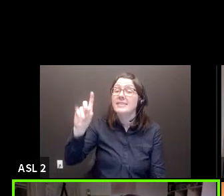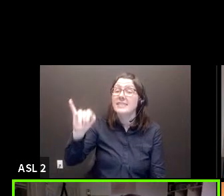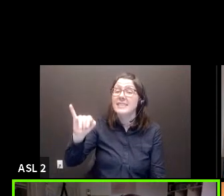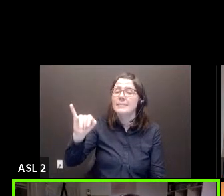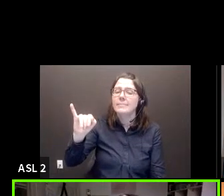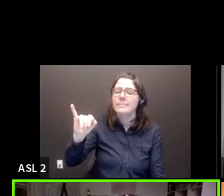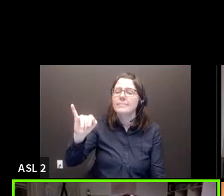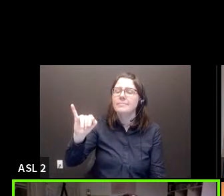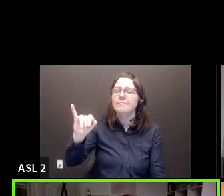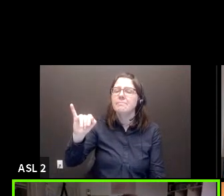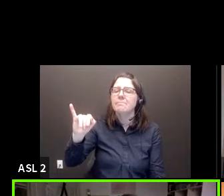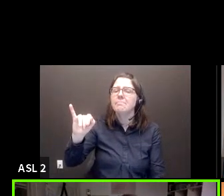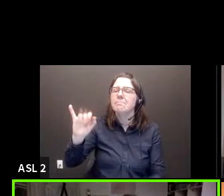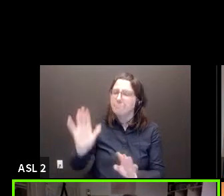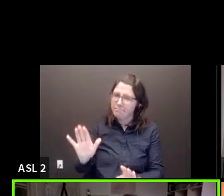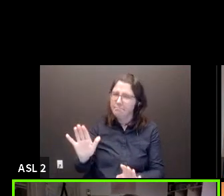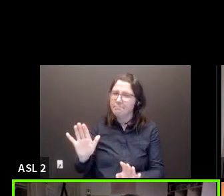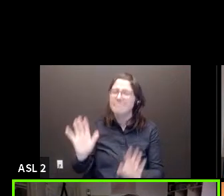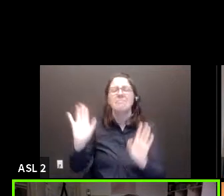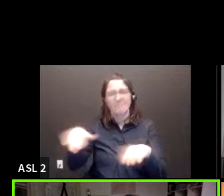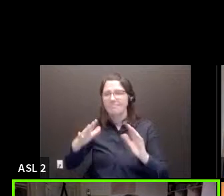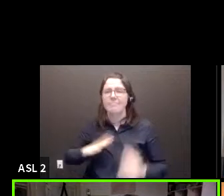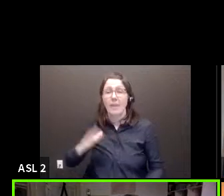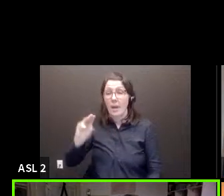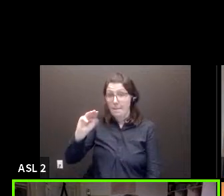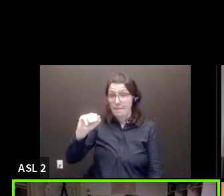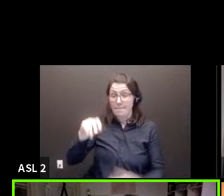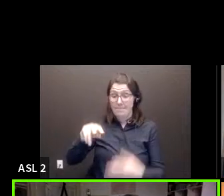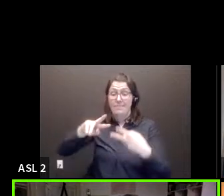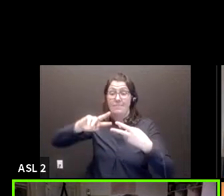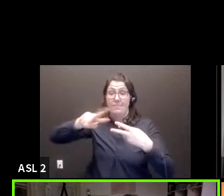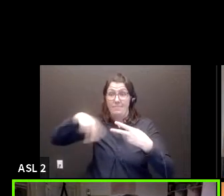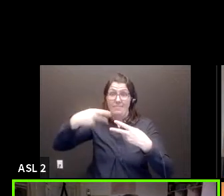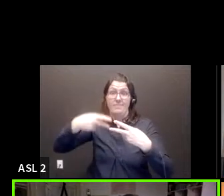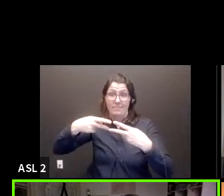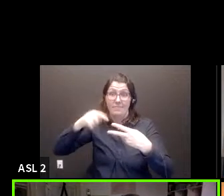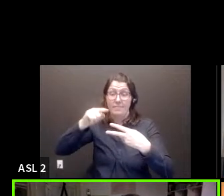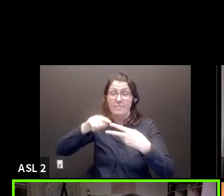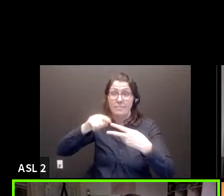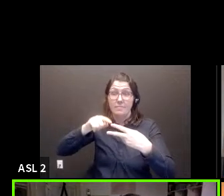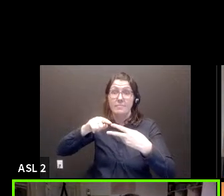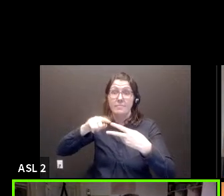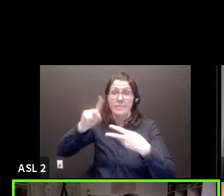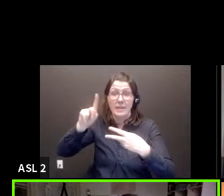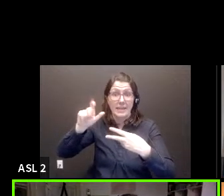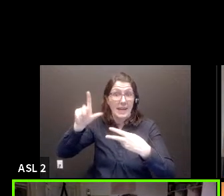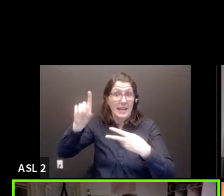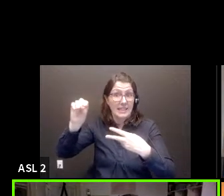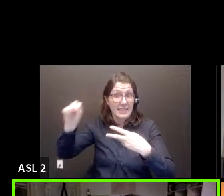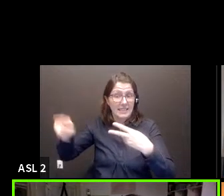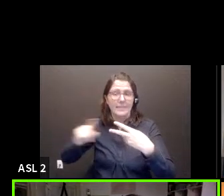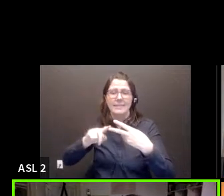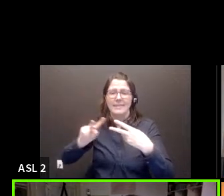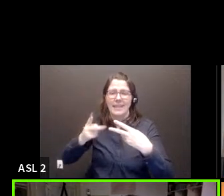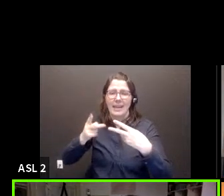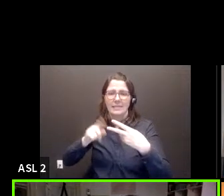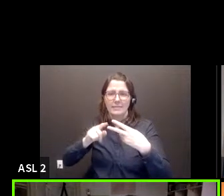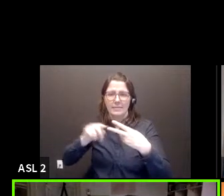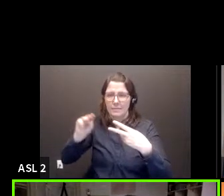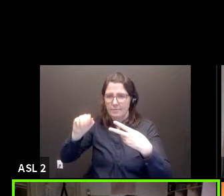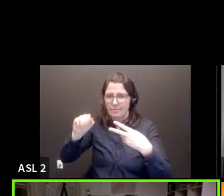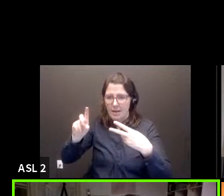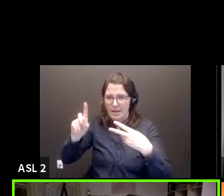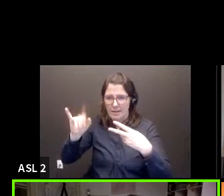on we'll we'll let uh kelden because he's or he was on the line um